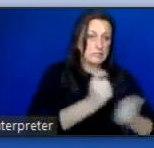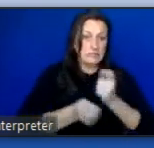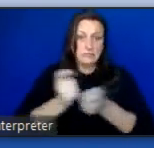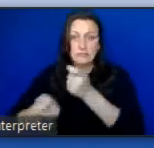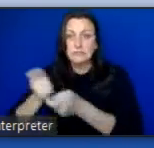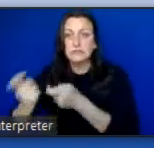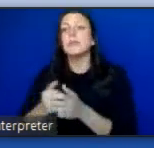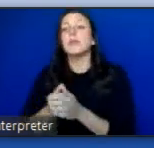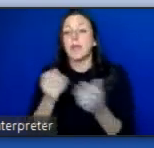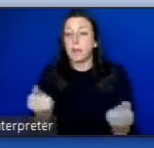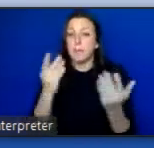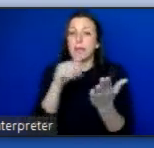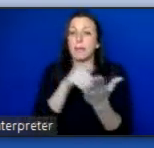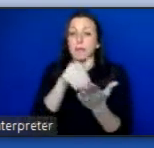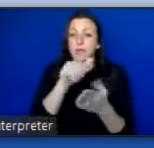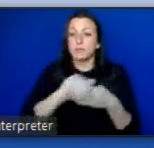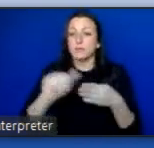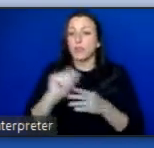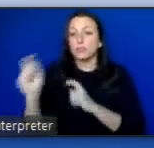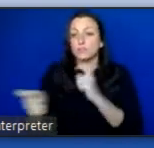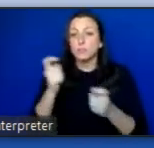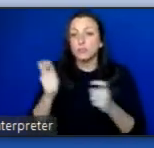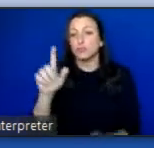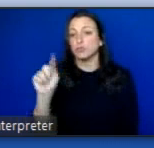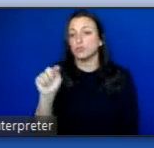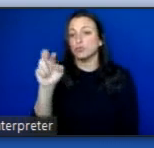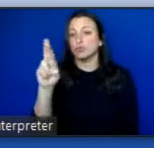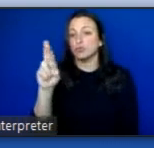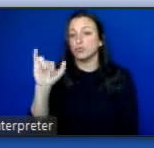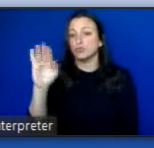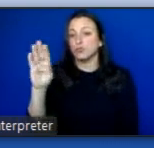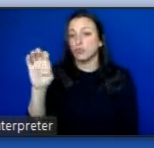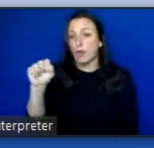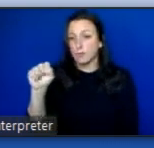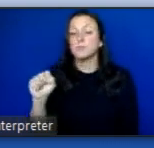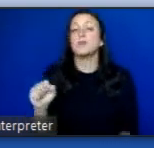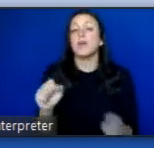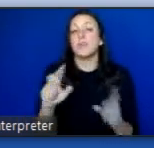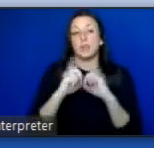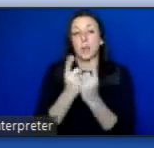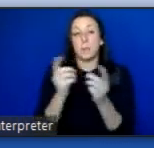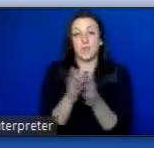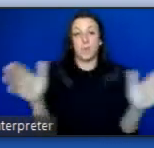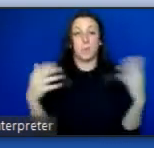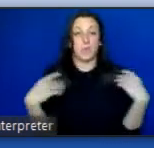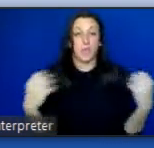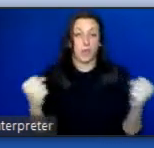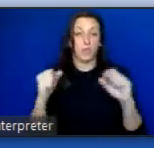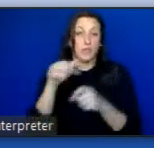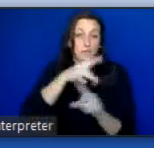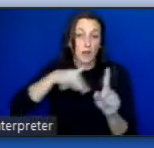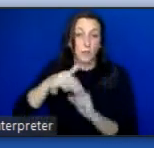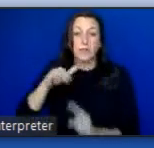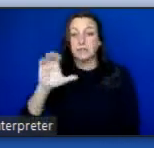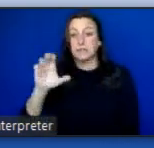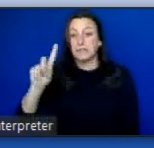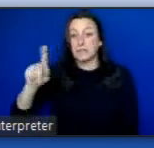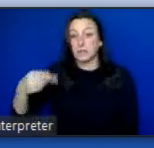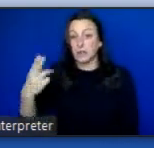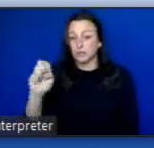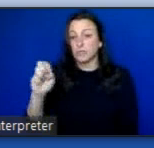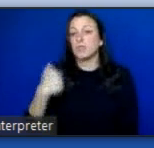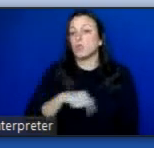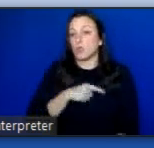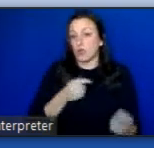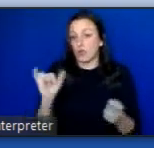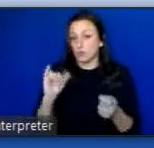given millions of dollars to the tribes. The Department of Public Health and Environment has been managing an